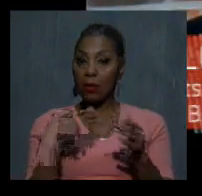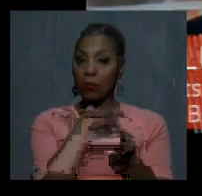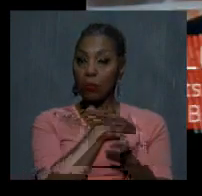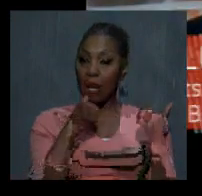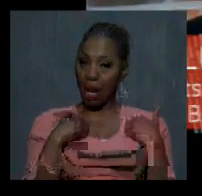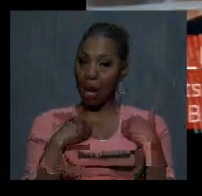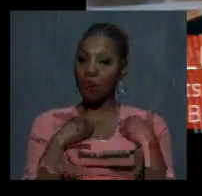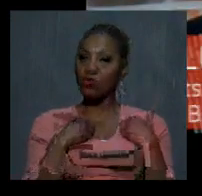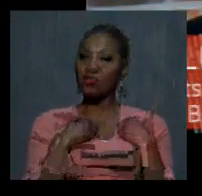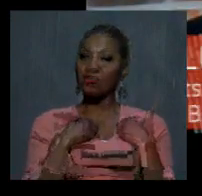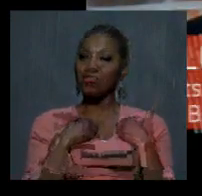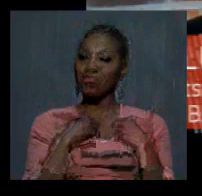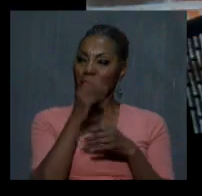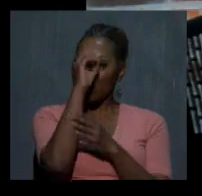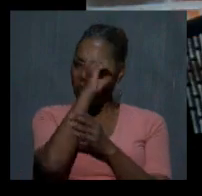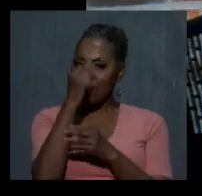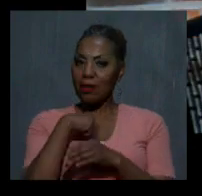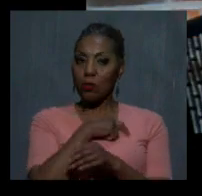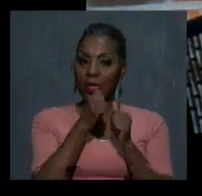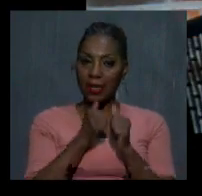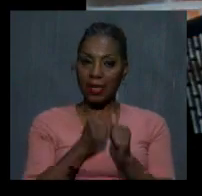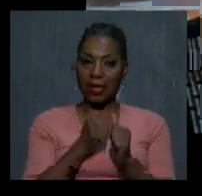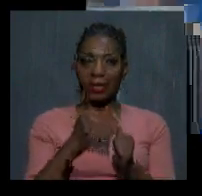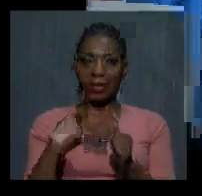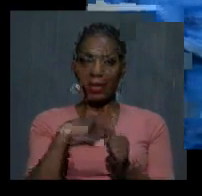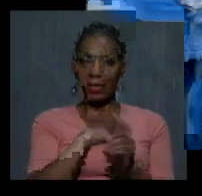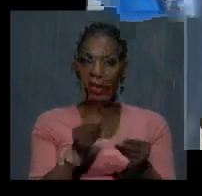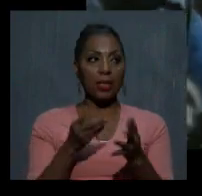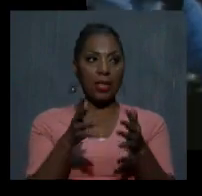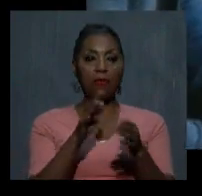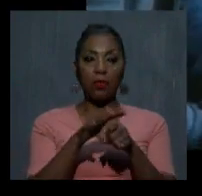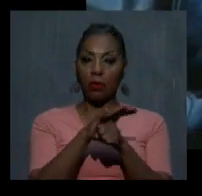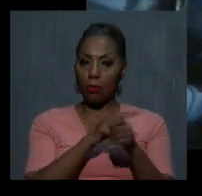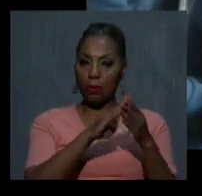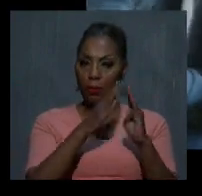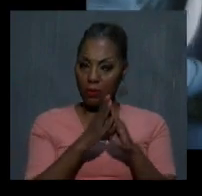I'm trying to give local and local.